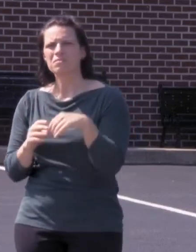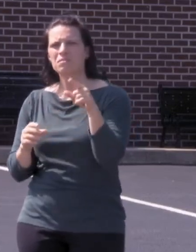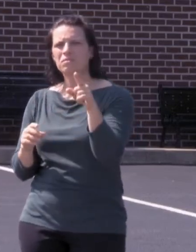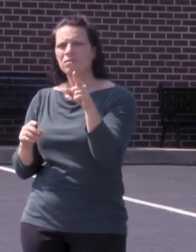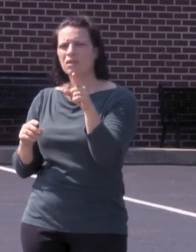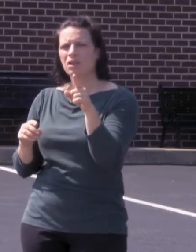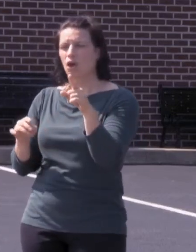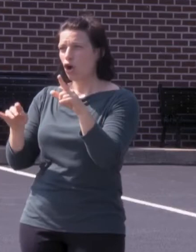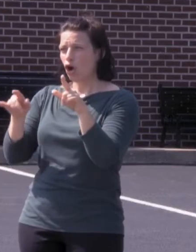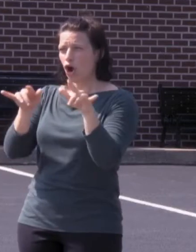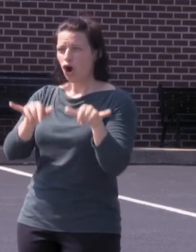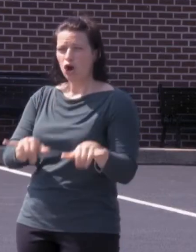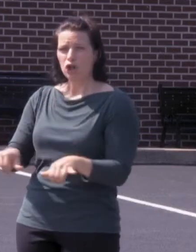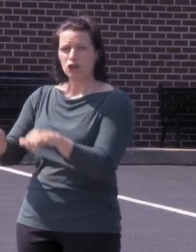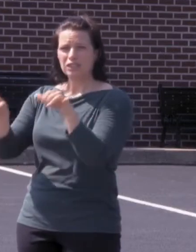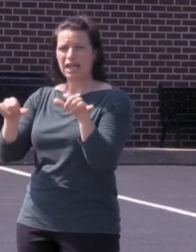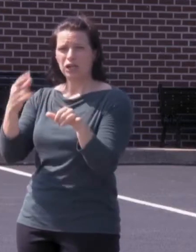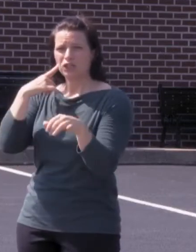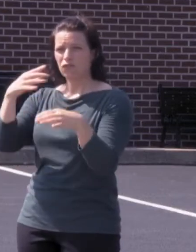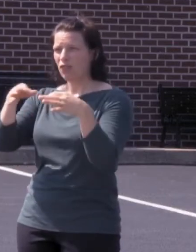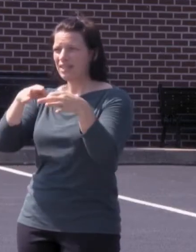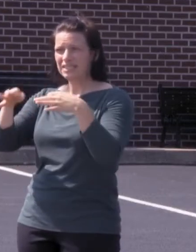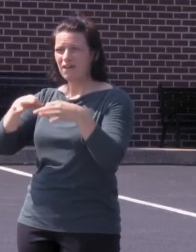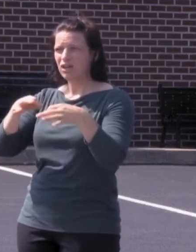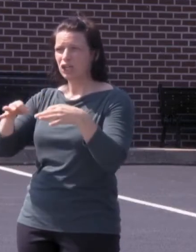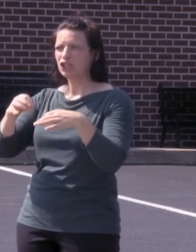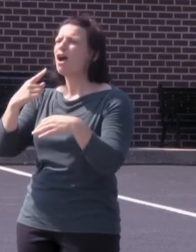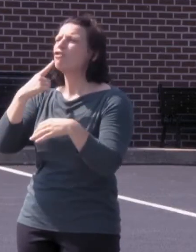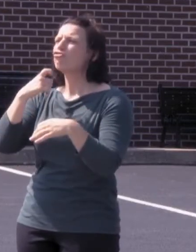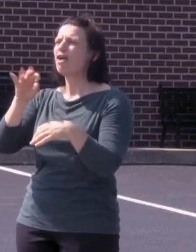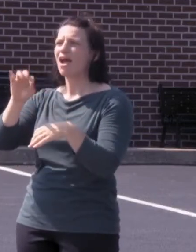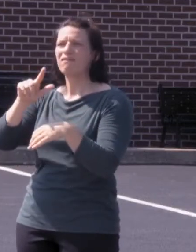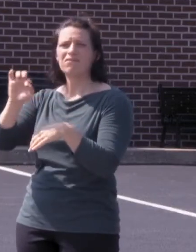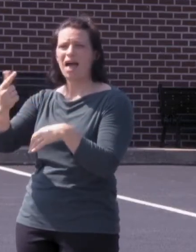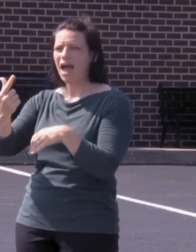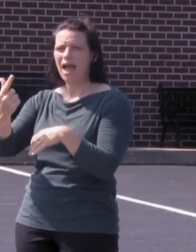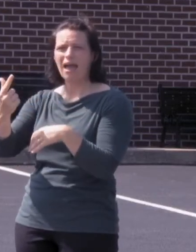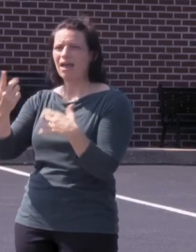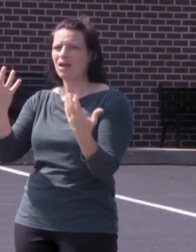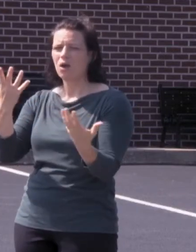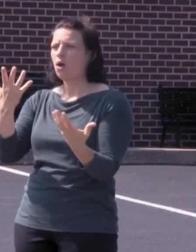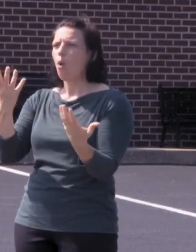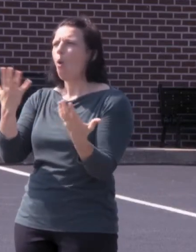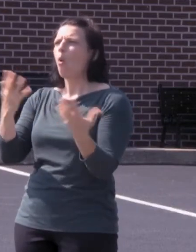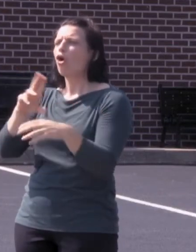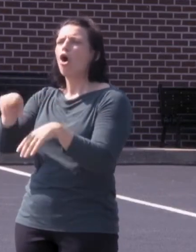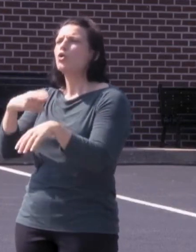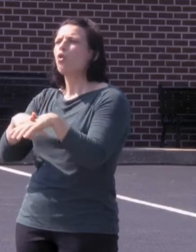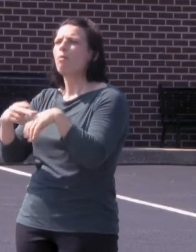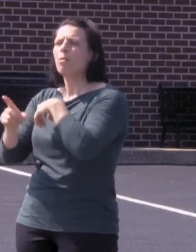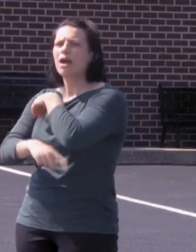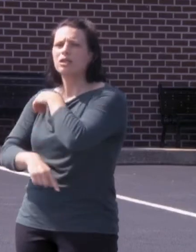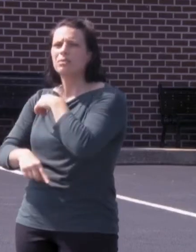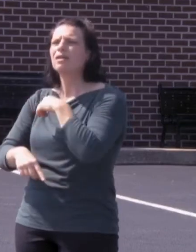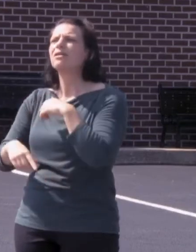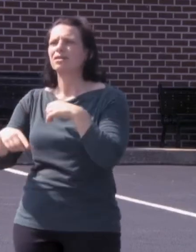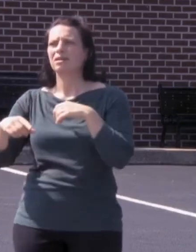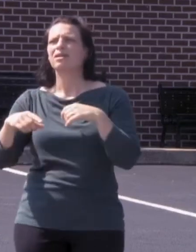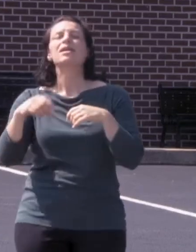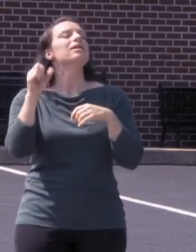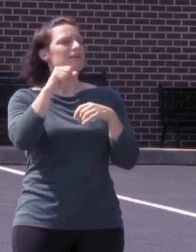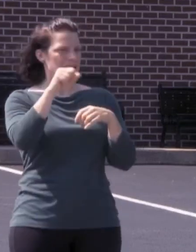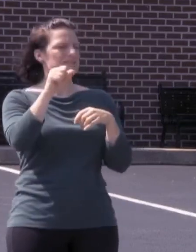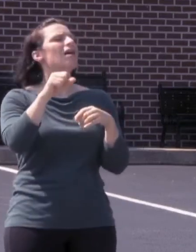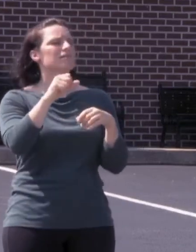Are there standards for what the definition is of a red flag versus what's just maybe a normal infraction? Because Yes, that's in